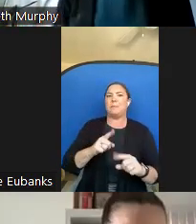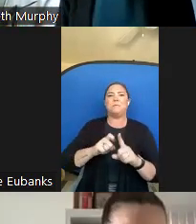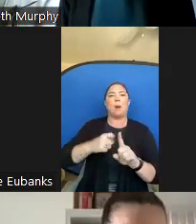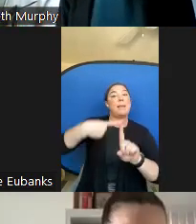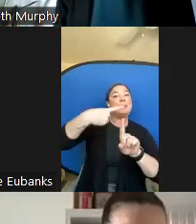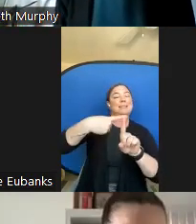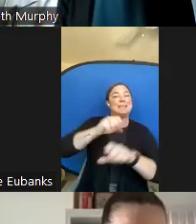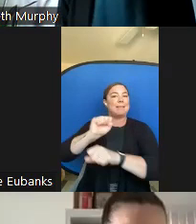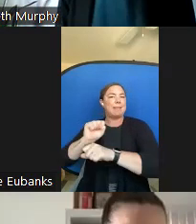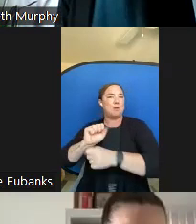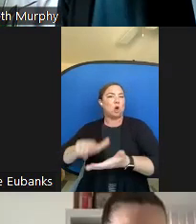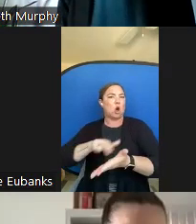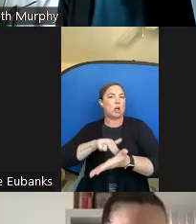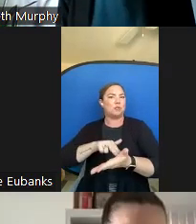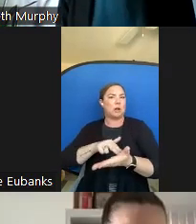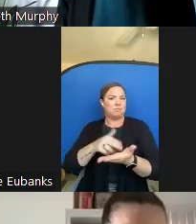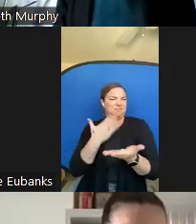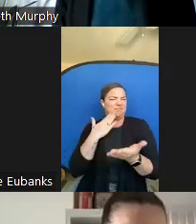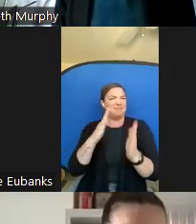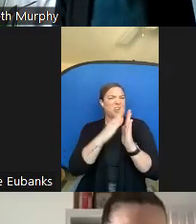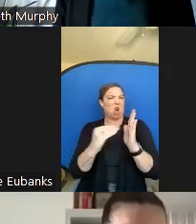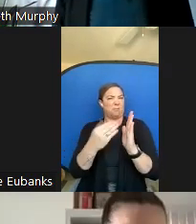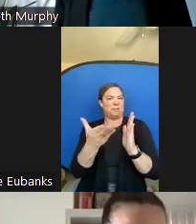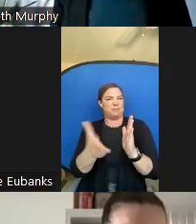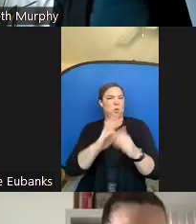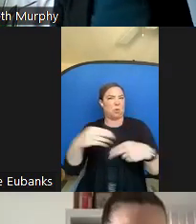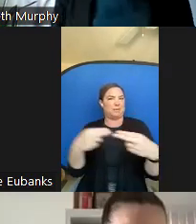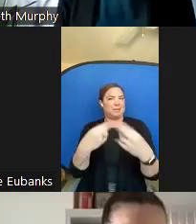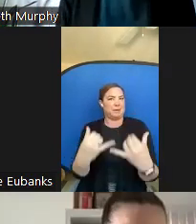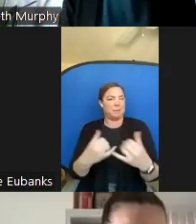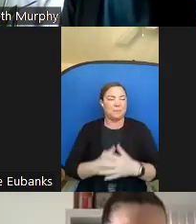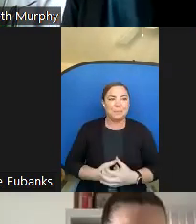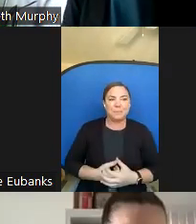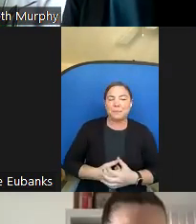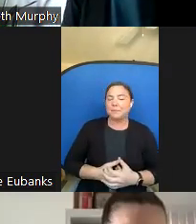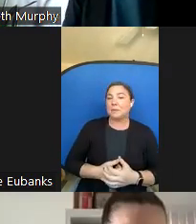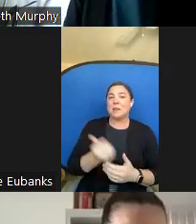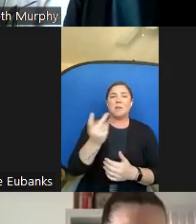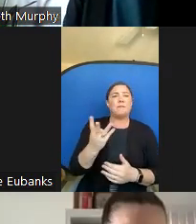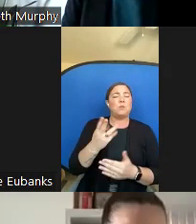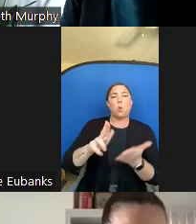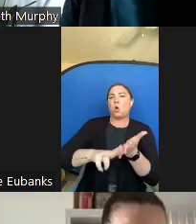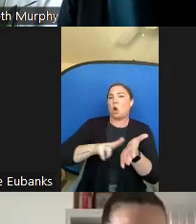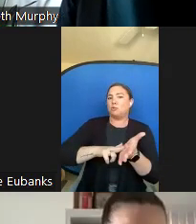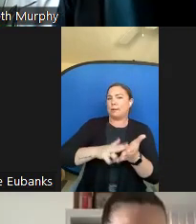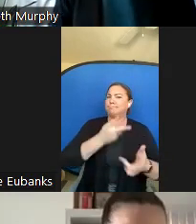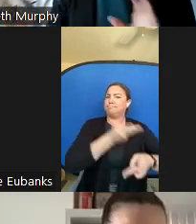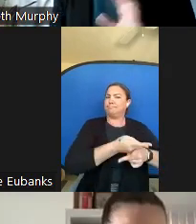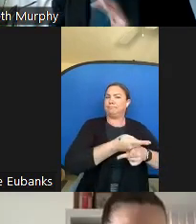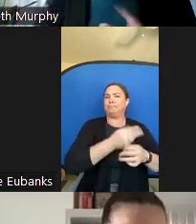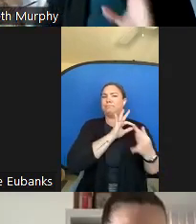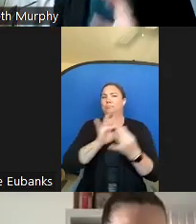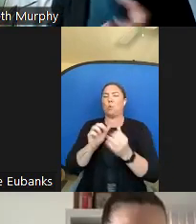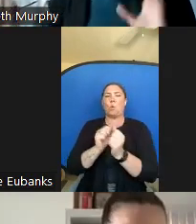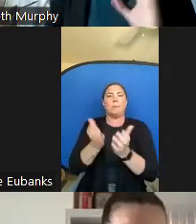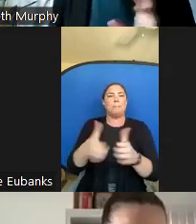such as the one that I've copied some text from here. Now, a handful of these contracts have been preserved concerning pottery workshops,